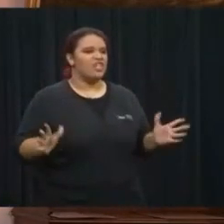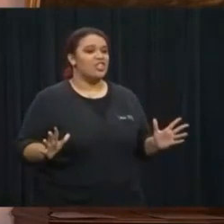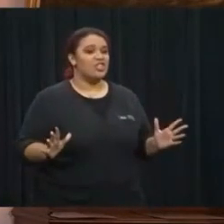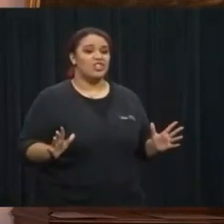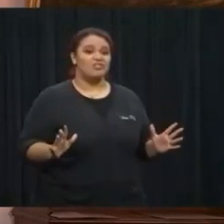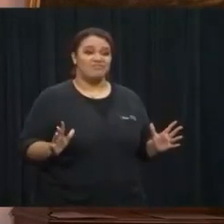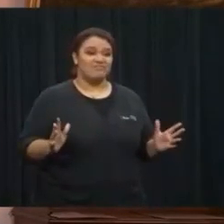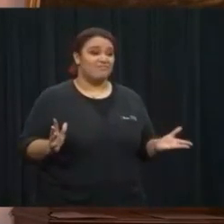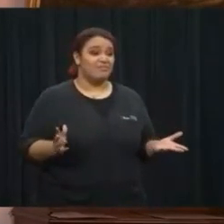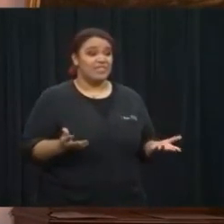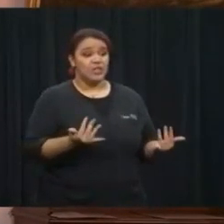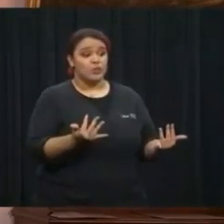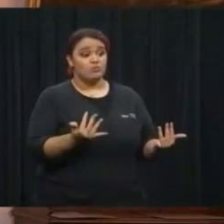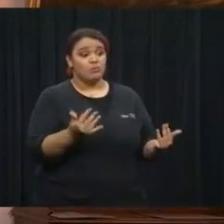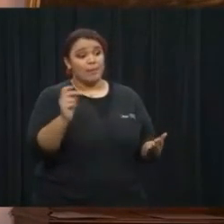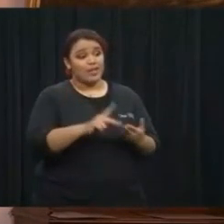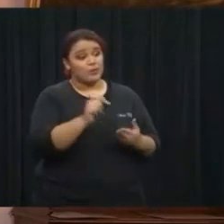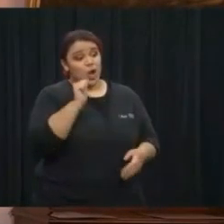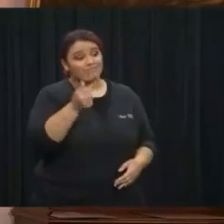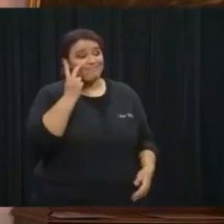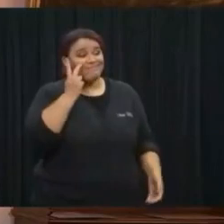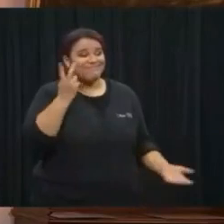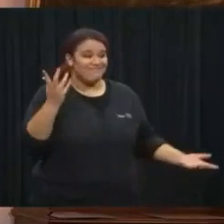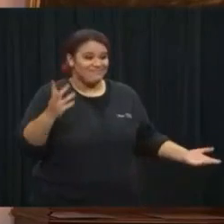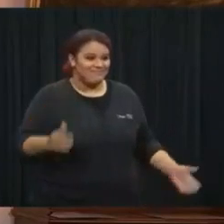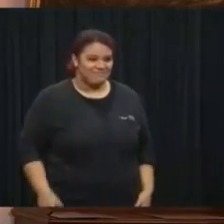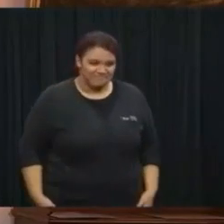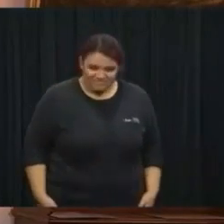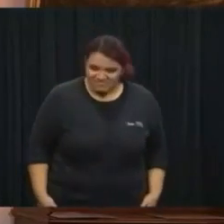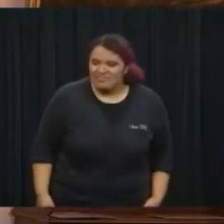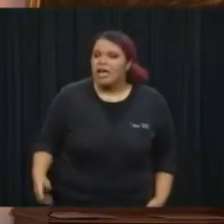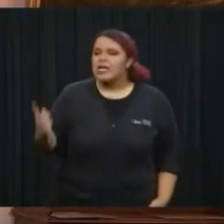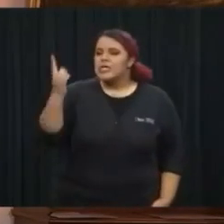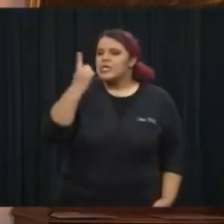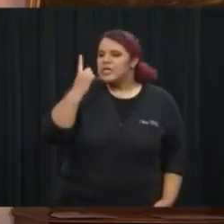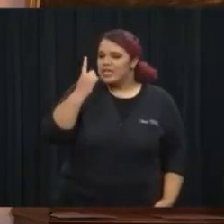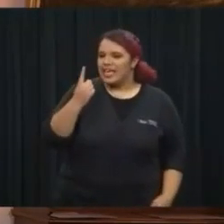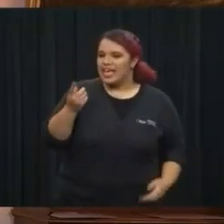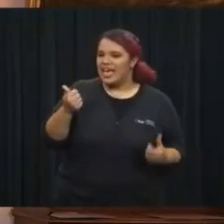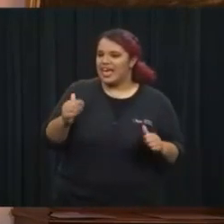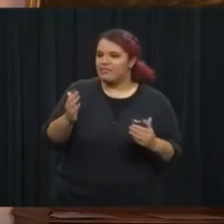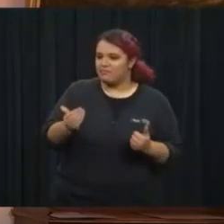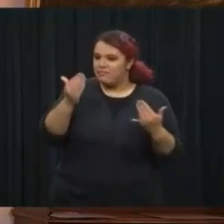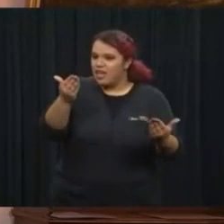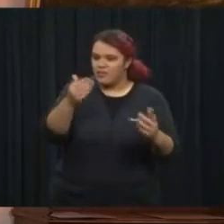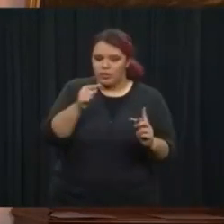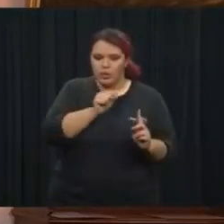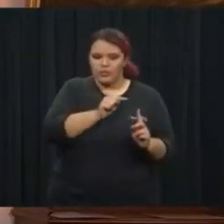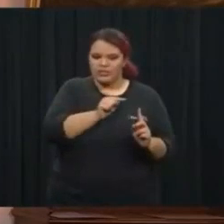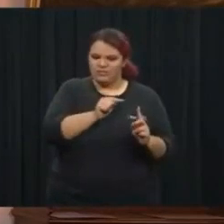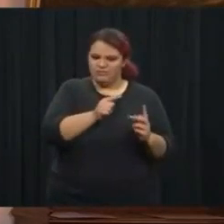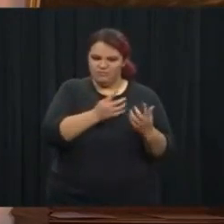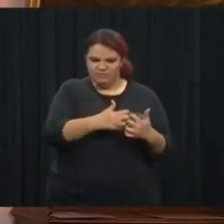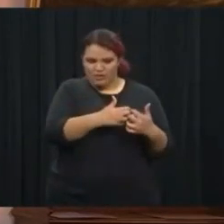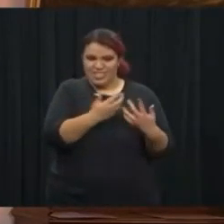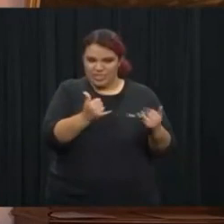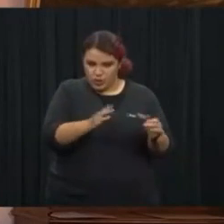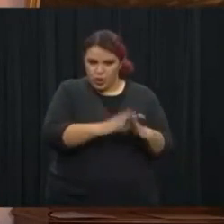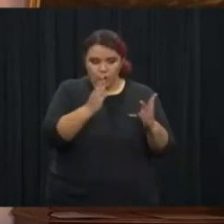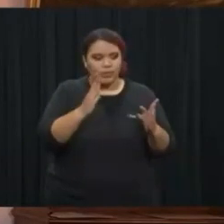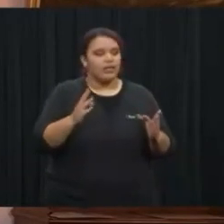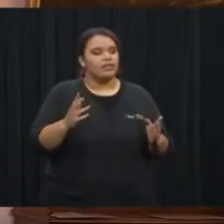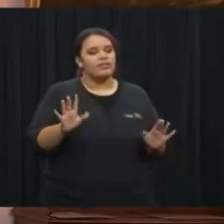physician that is going to hospitals and is going also to nursing homes, perhaps giving care in multiple sites,